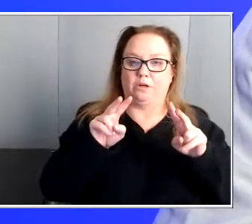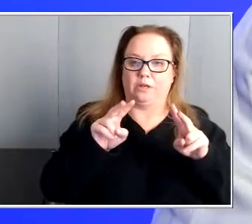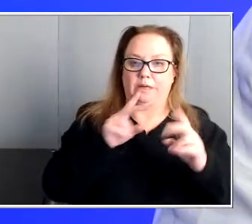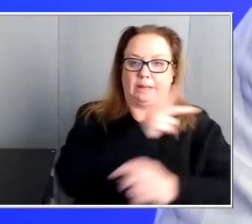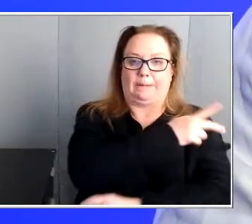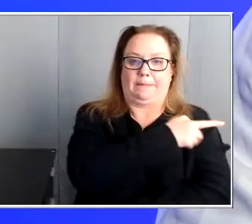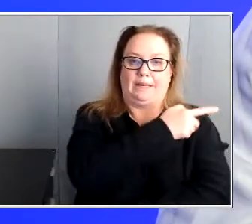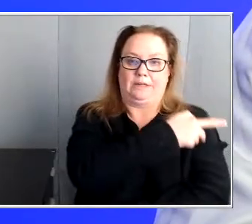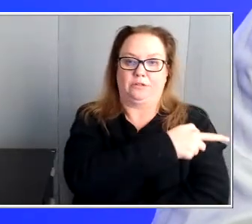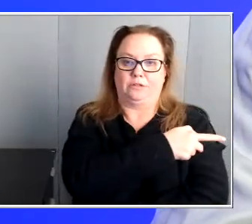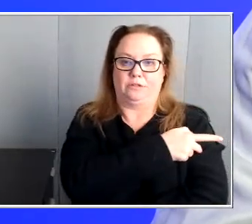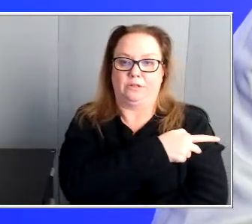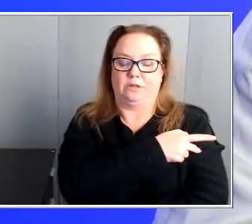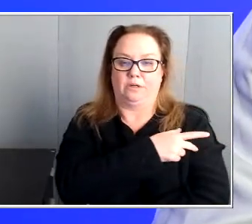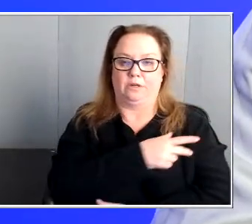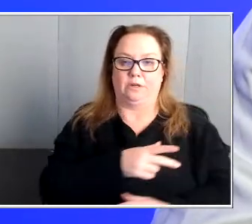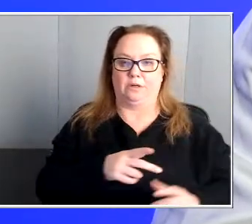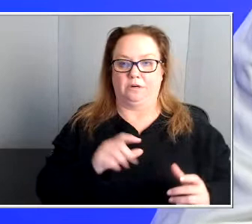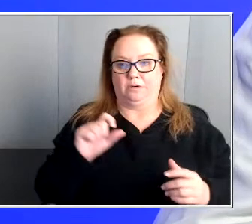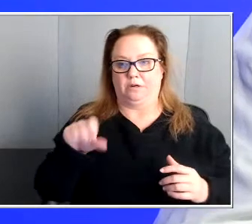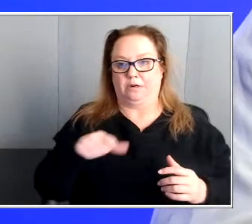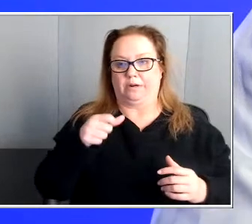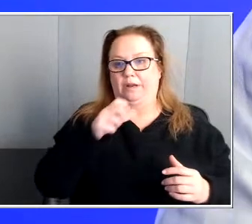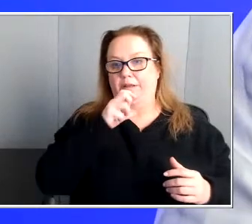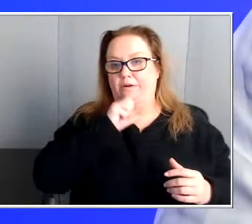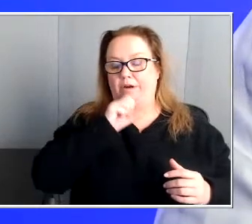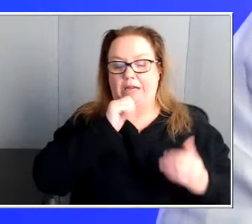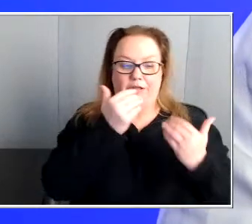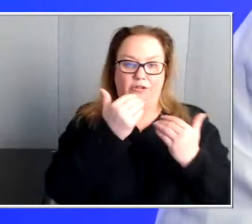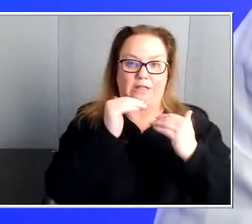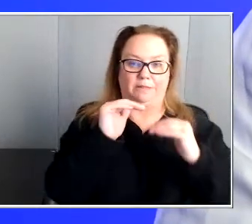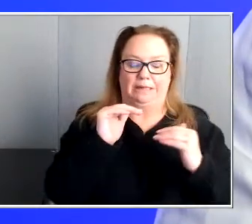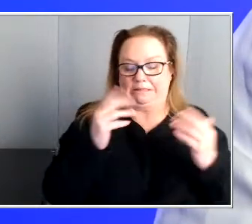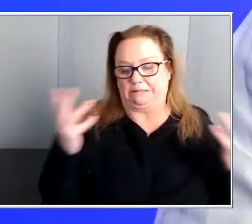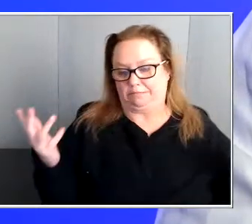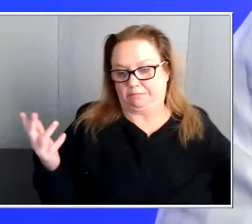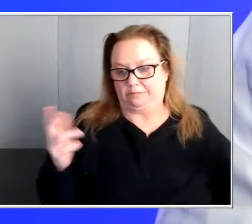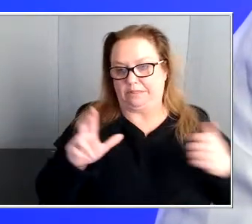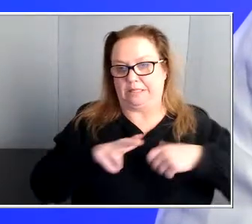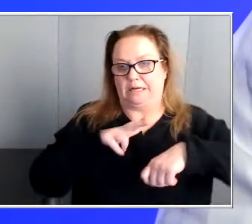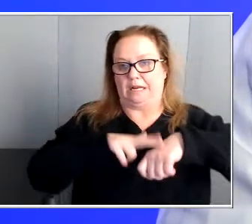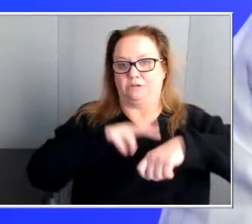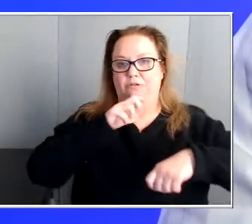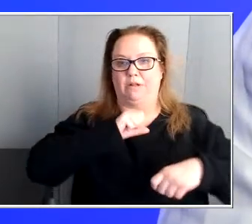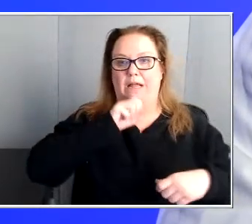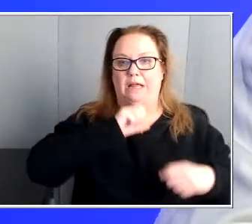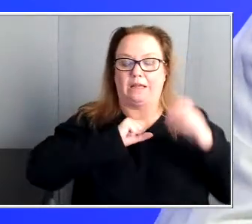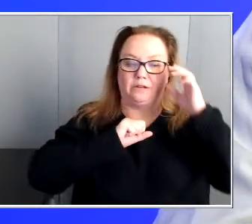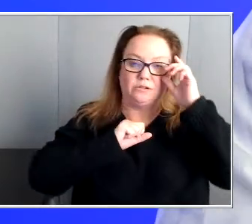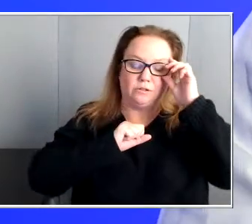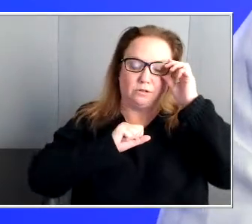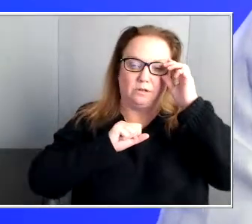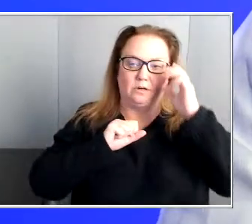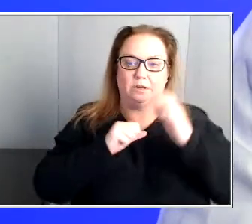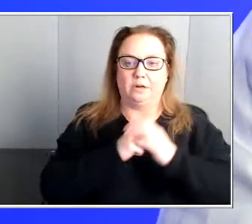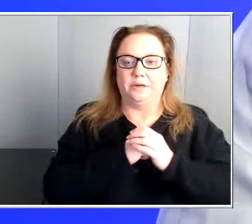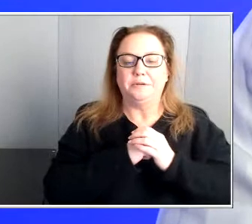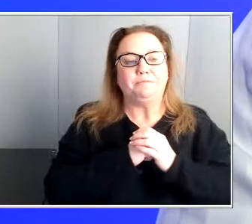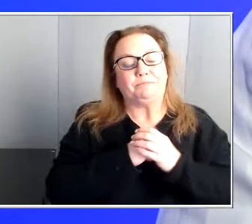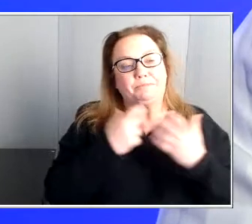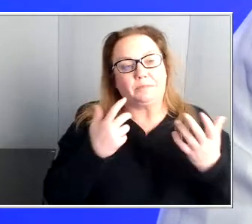are great. Our age limit is higher than the national age criteria, but we